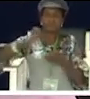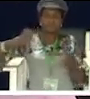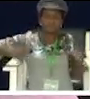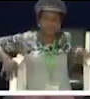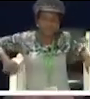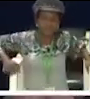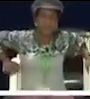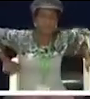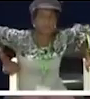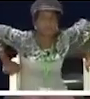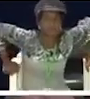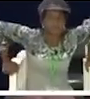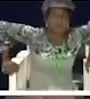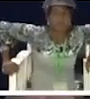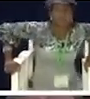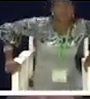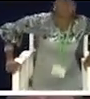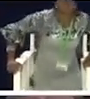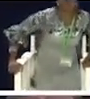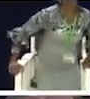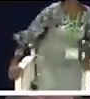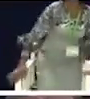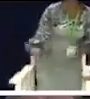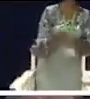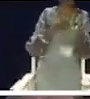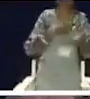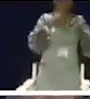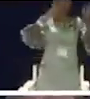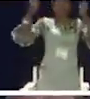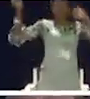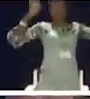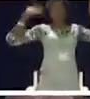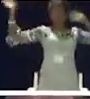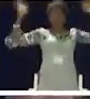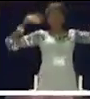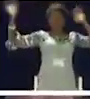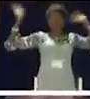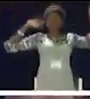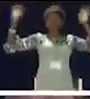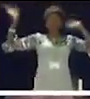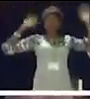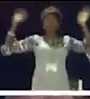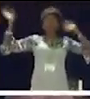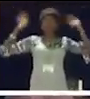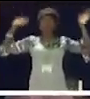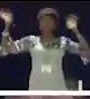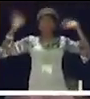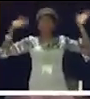Amen. Well, let someone shout hallelujah.